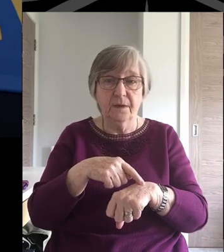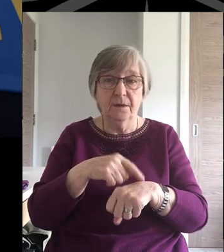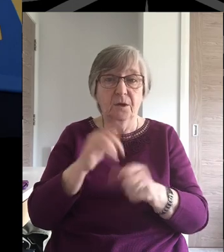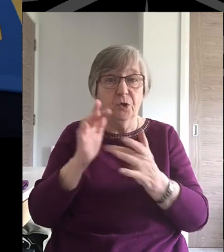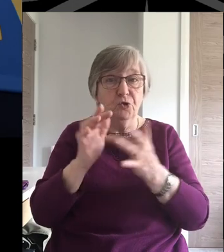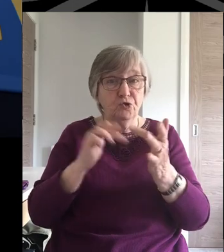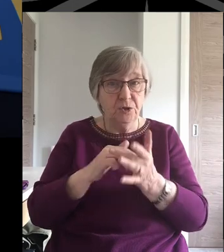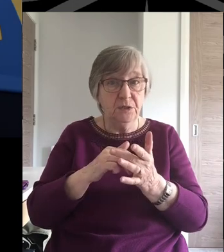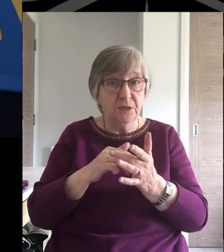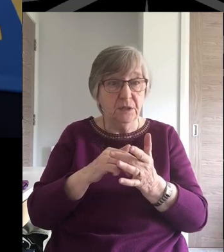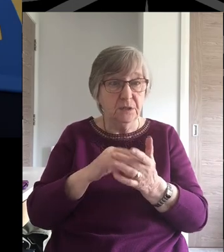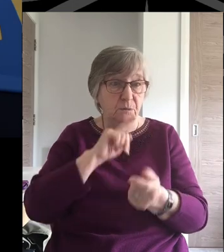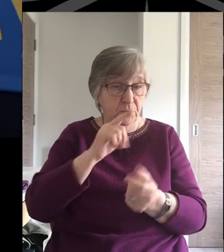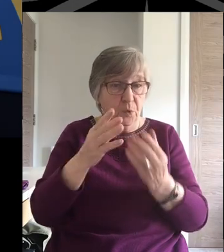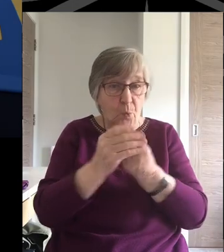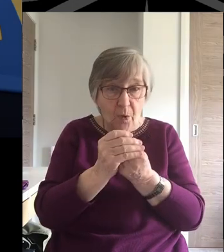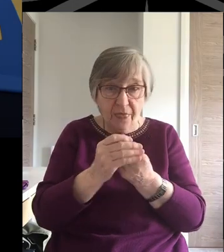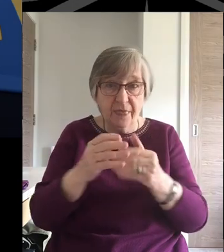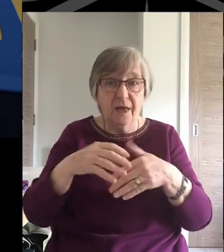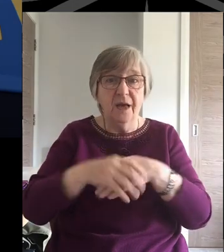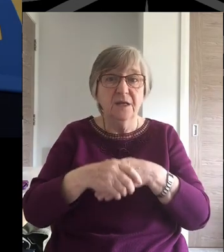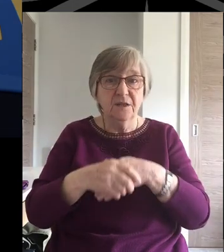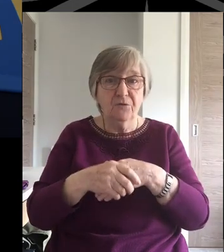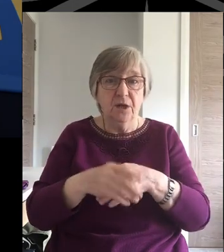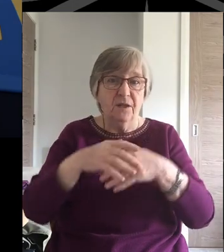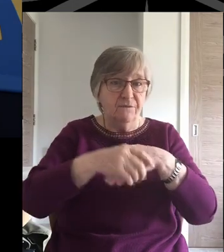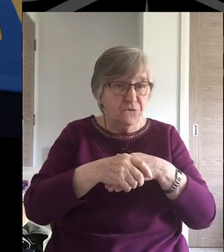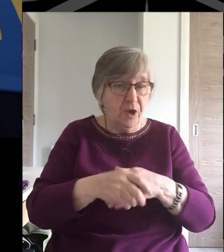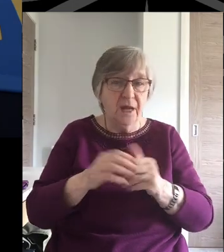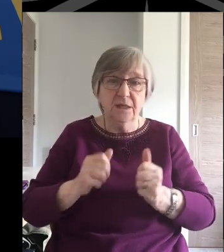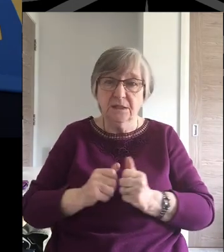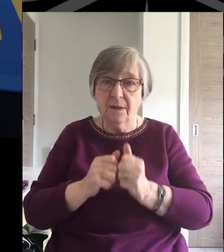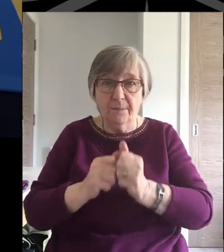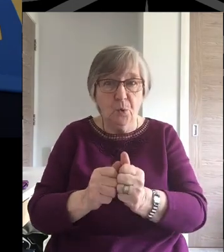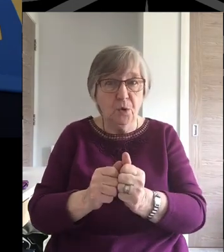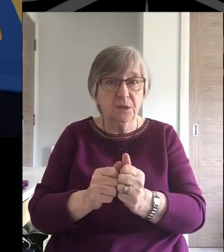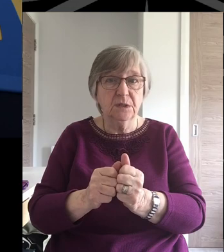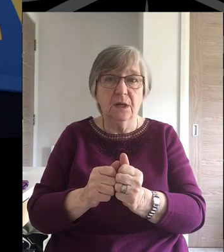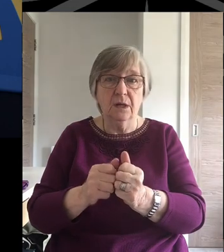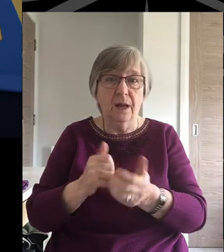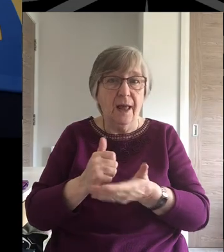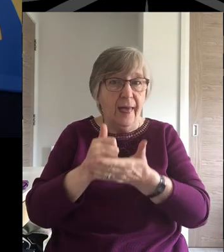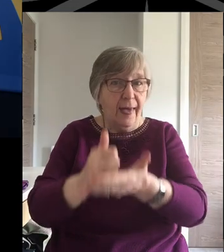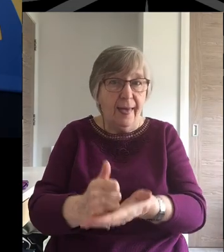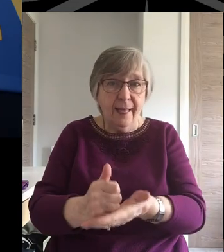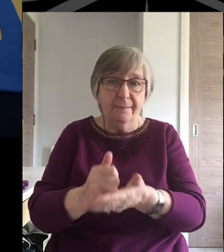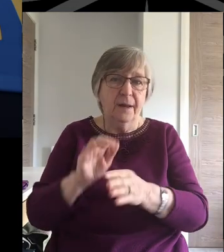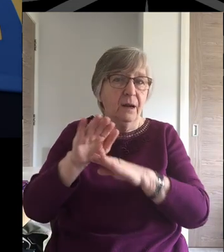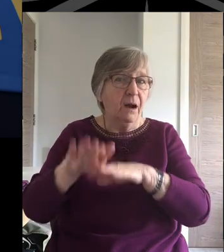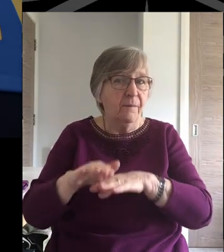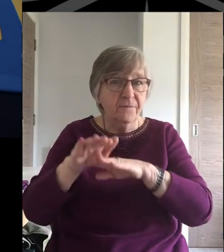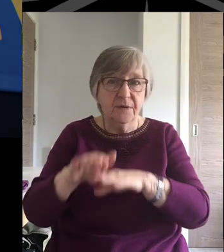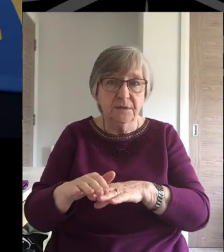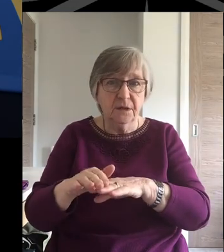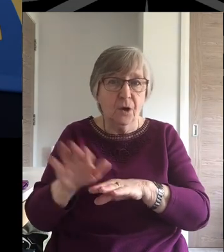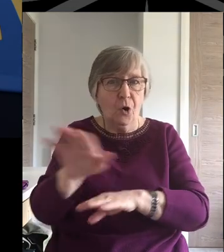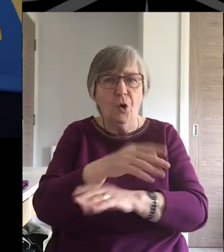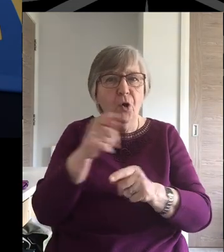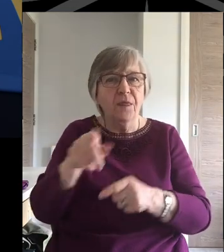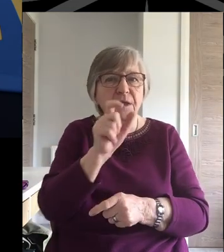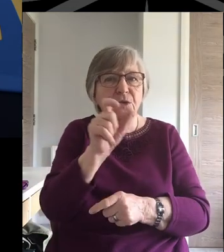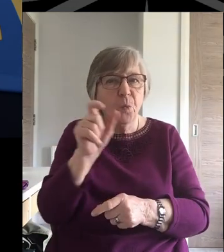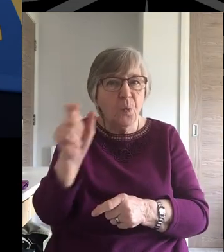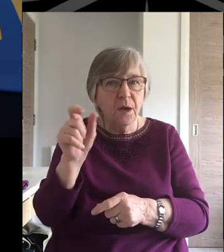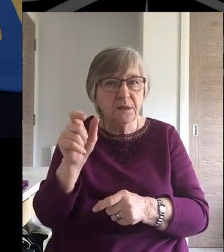Gospels, Jesus had been with his disciples. He was their friend, supporter, advocate, helper, comforter. And all of these words